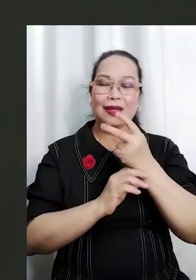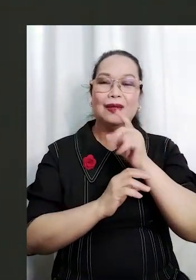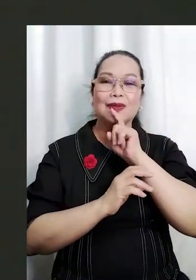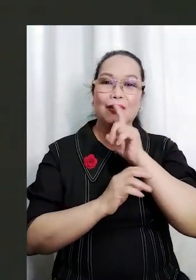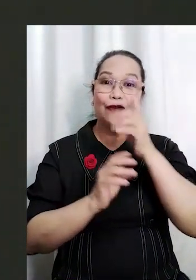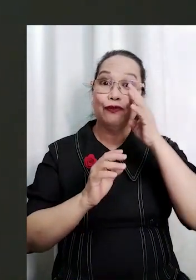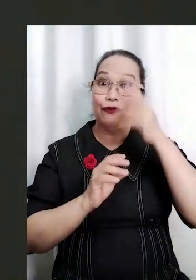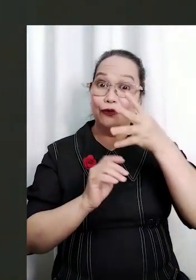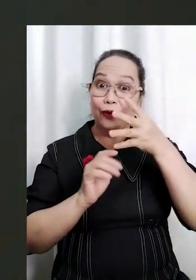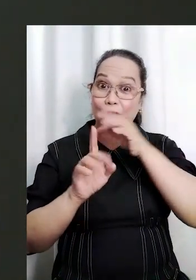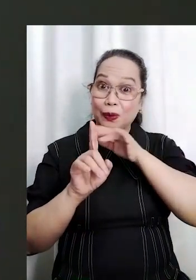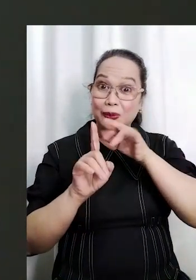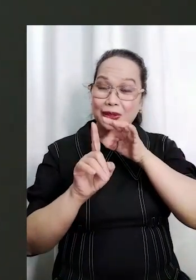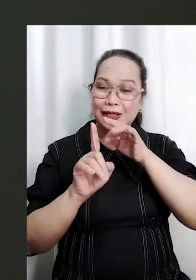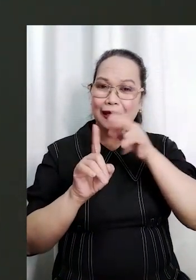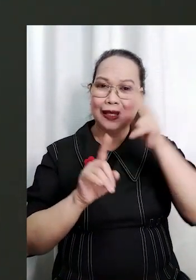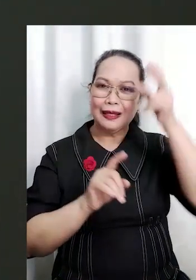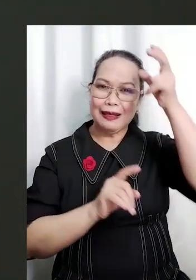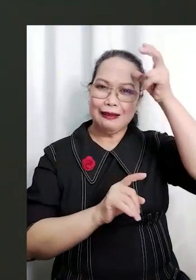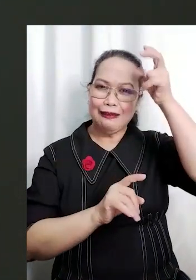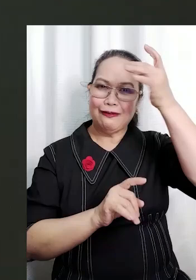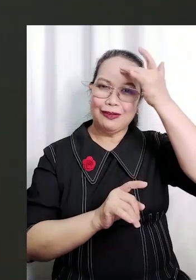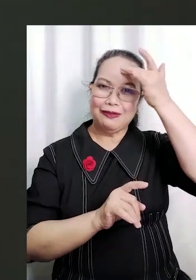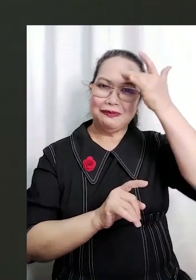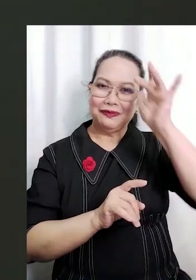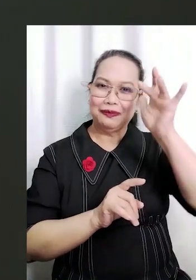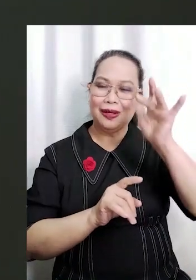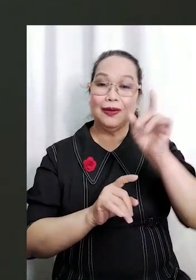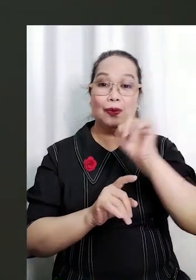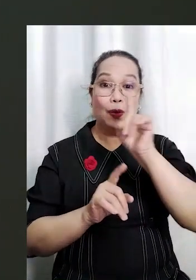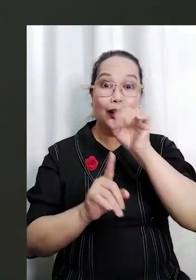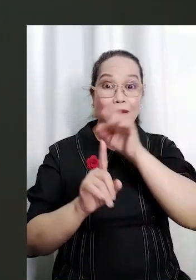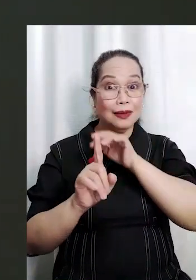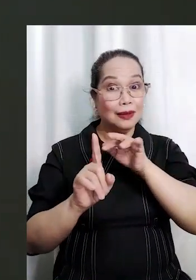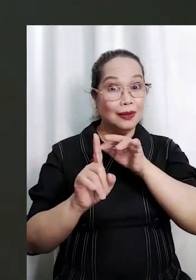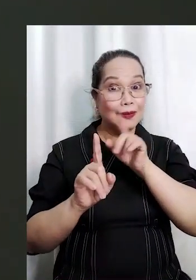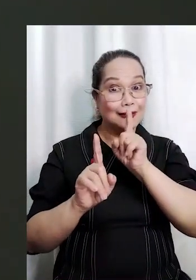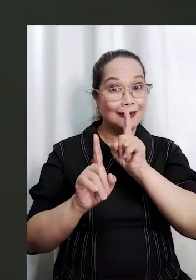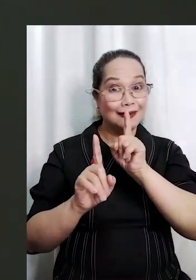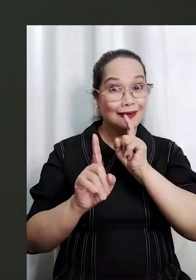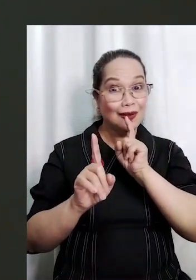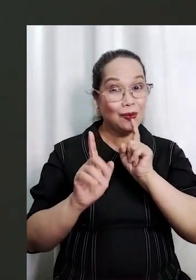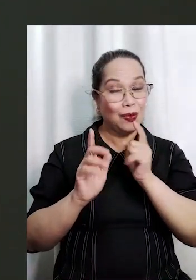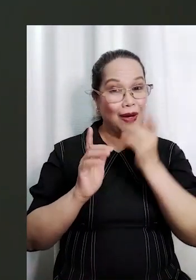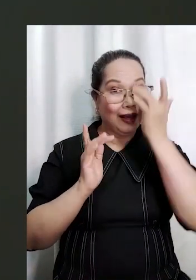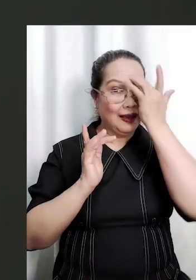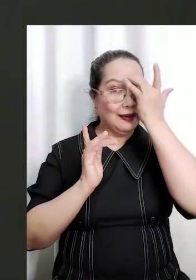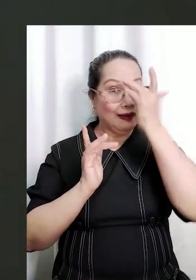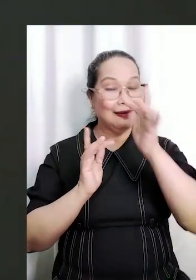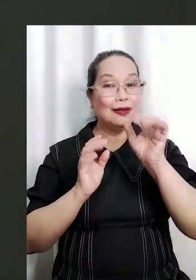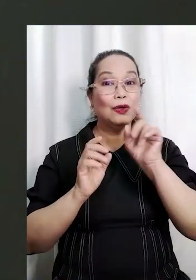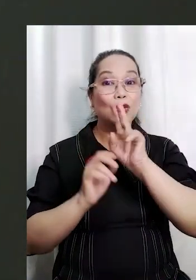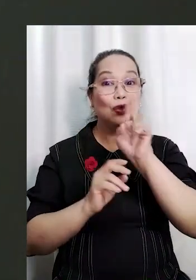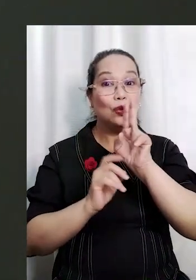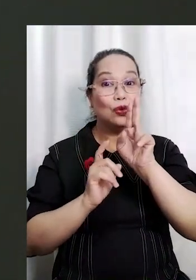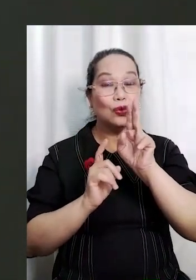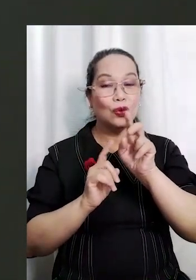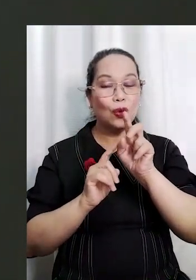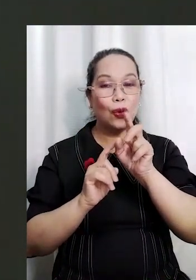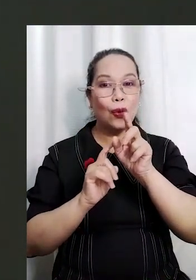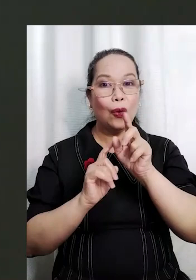fourth observation sa tactic ng devil. Isang kapansin-pansin na tactic na ginagawa niya ay gumagamit siya